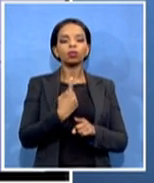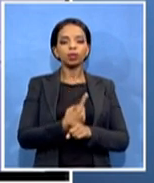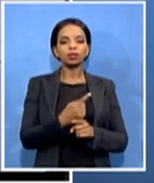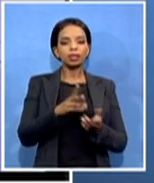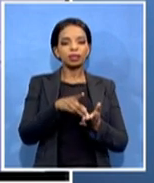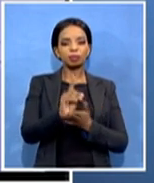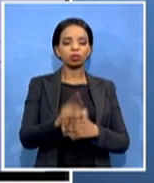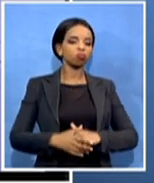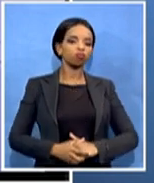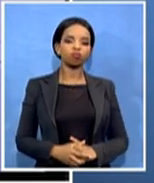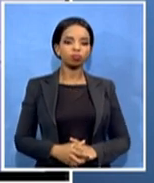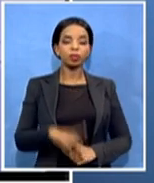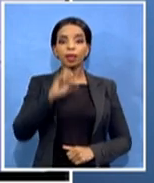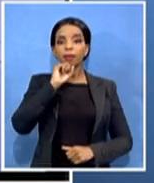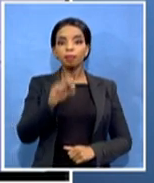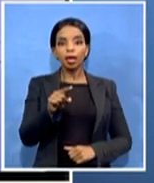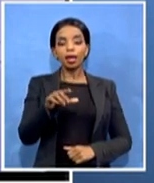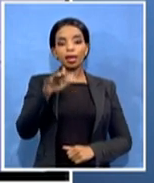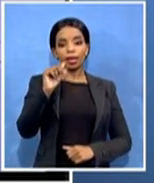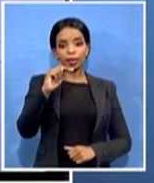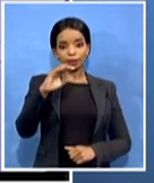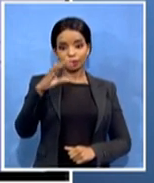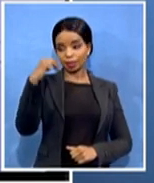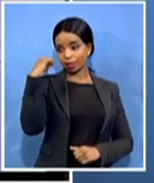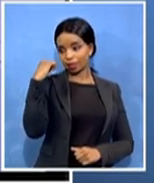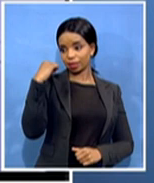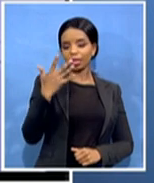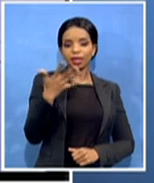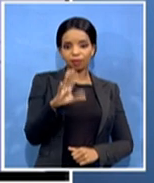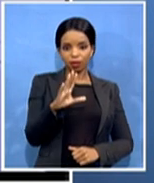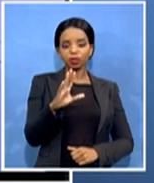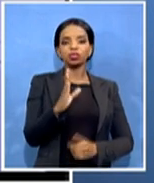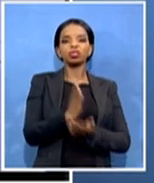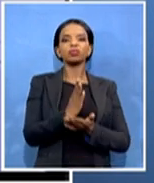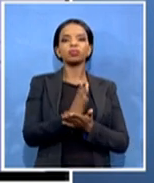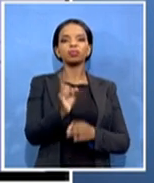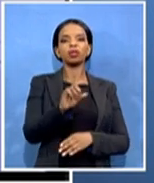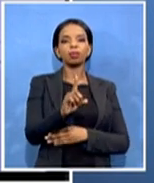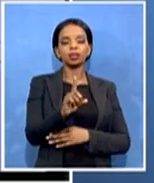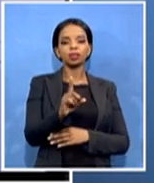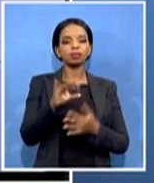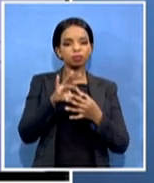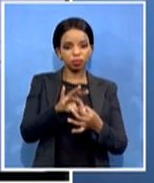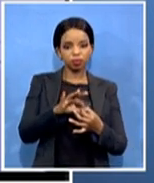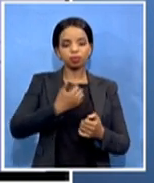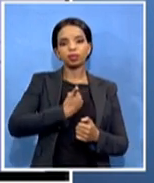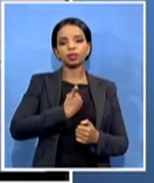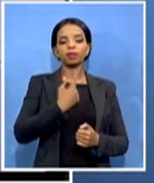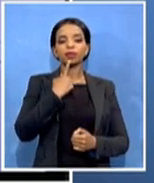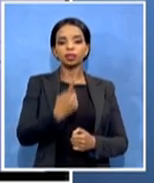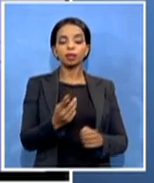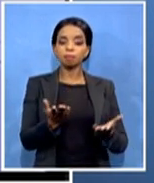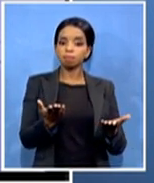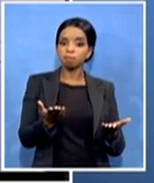yesterday ensured that it committed itself to say, look, where we have made a mistake, we'll humble ourselves before